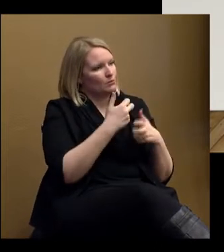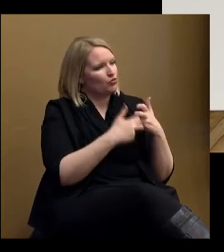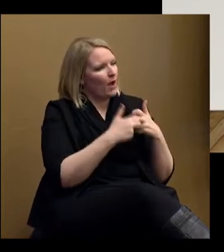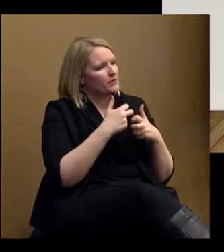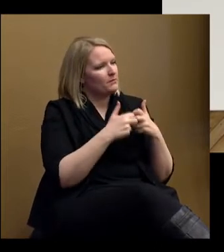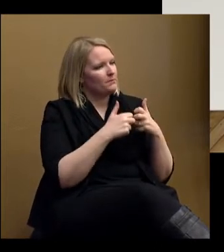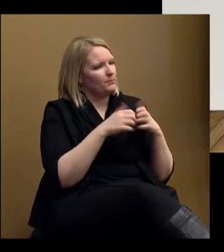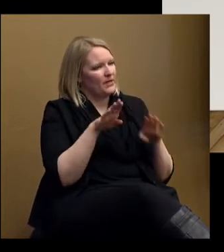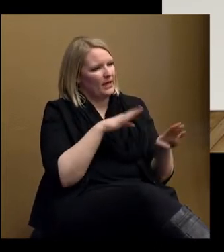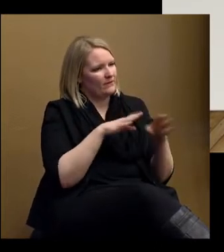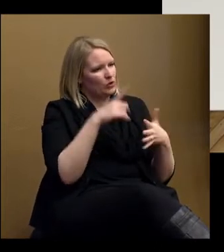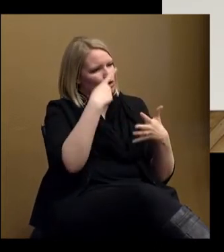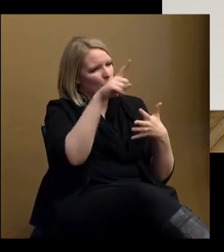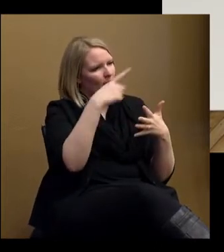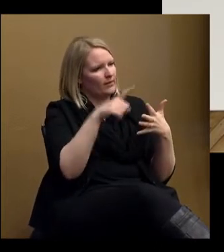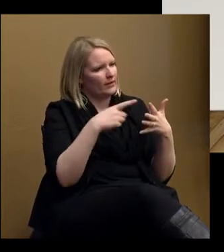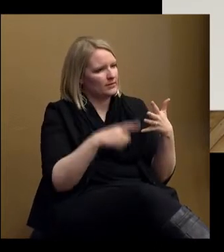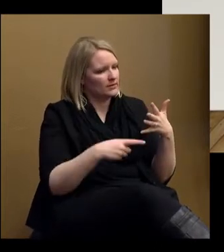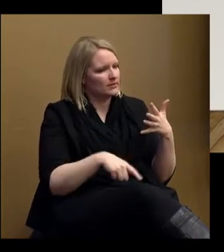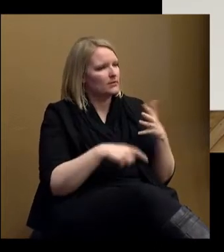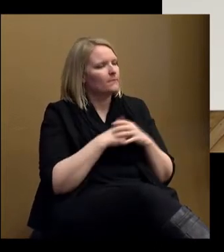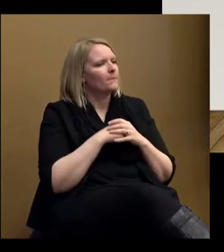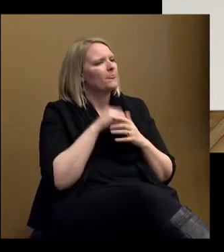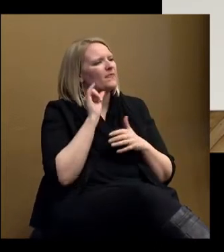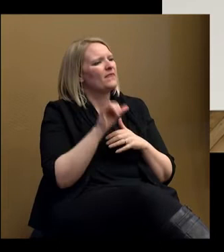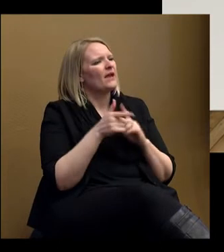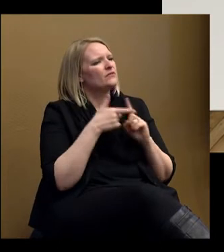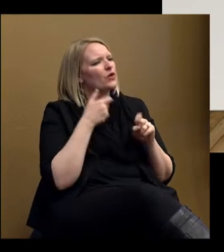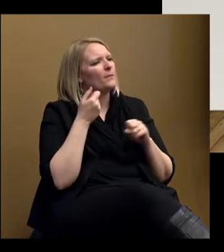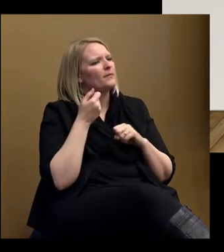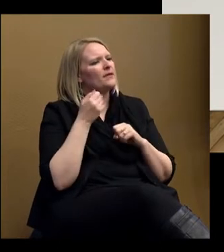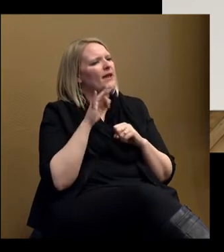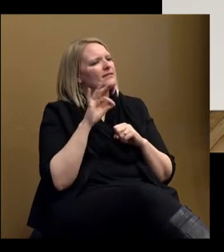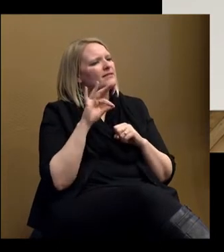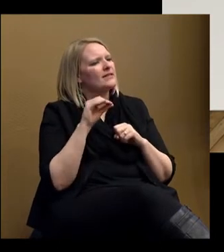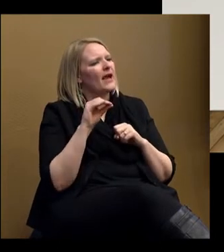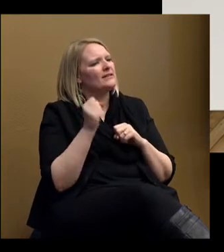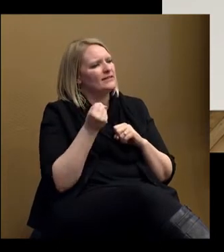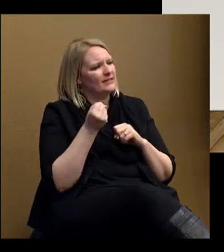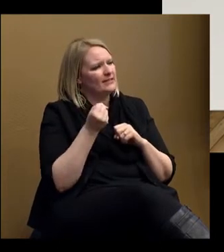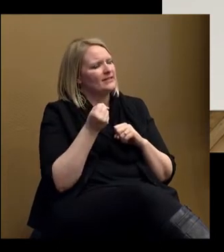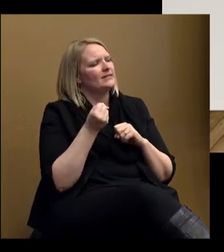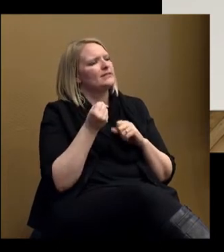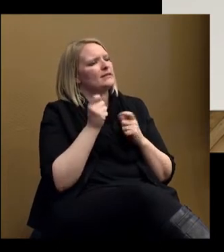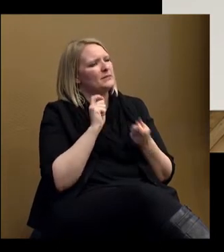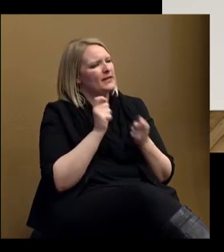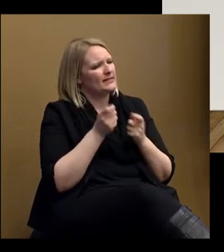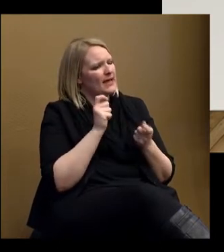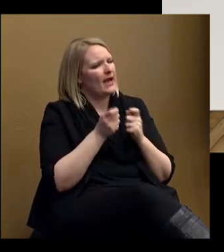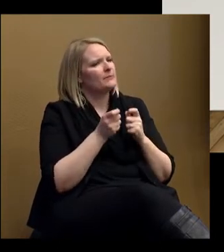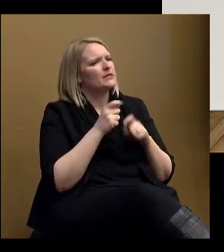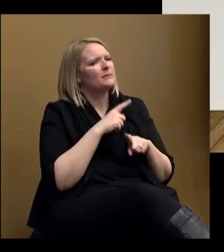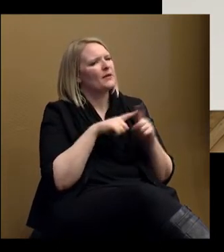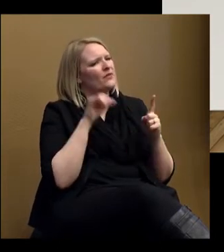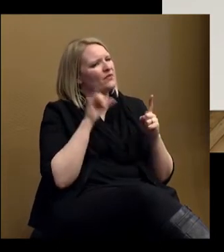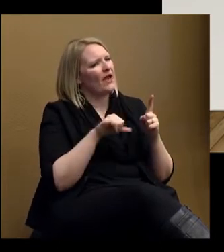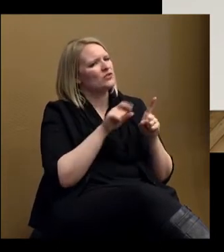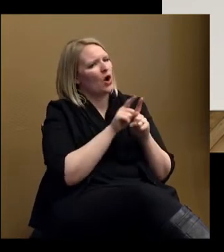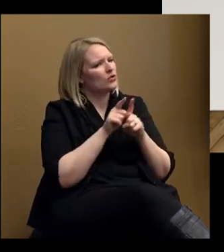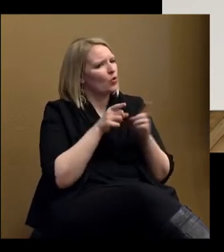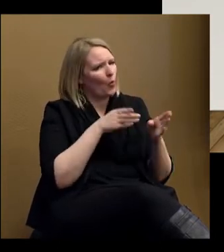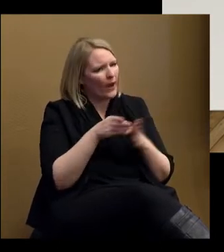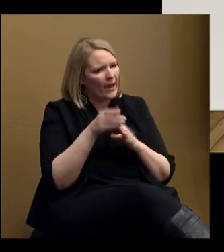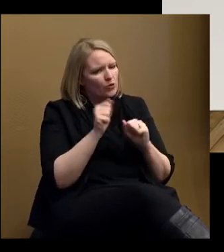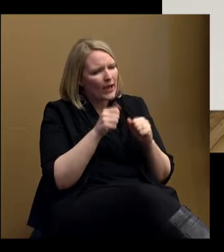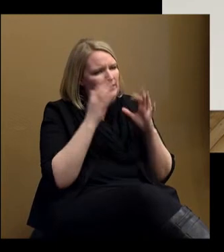behaviors checklist. It's actually from the 90s. It's been adapted. But this is also a way that